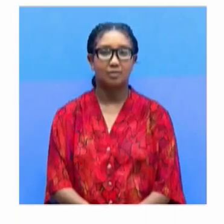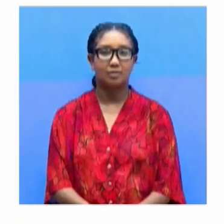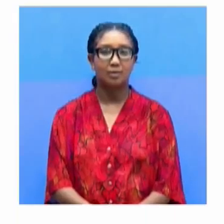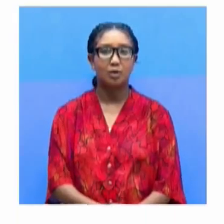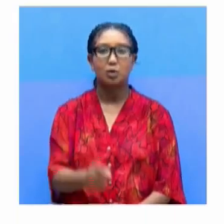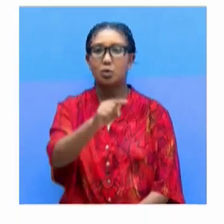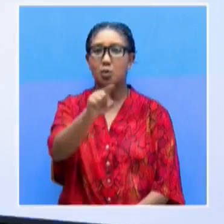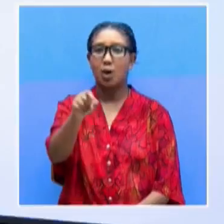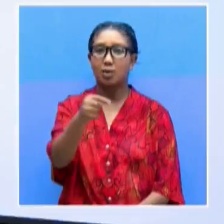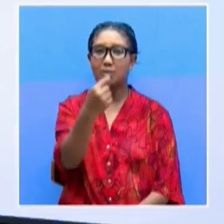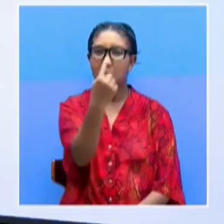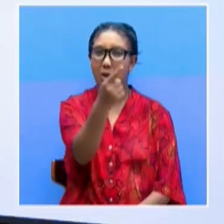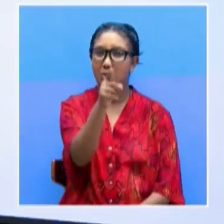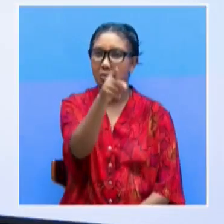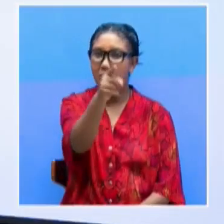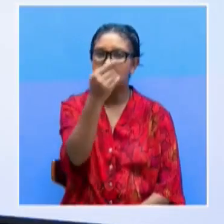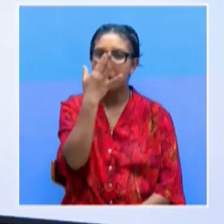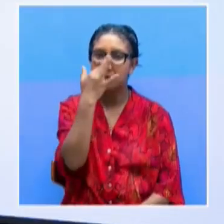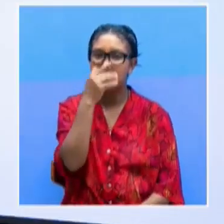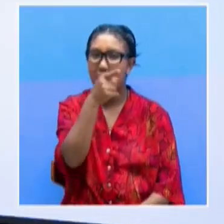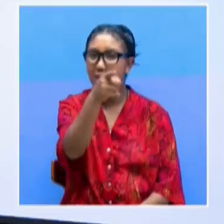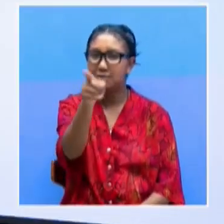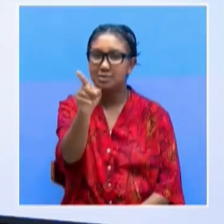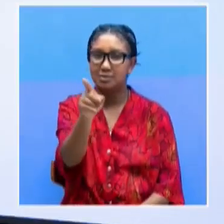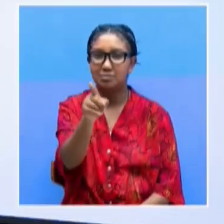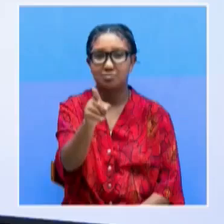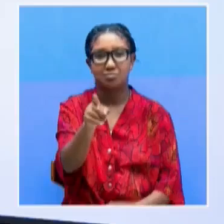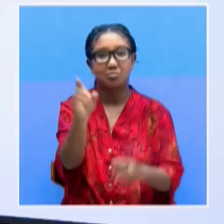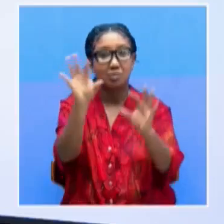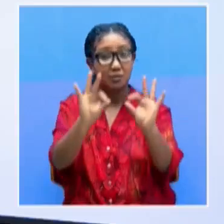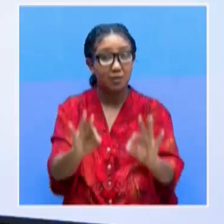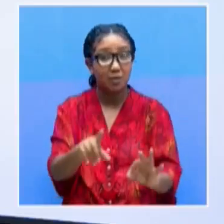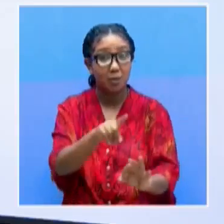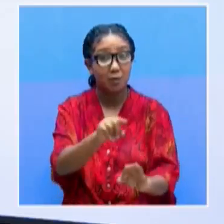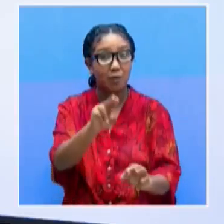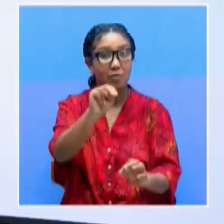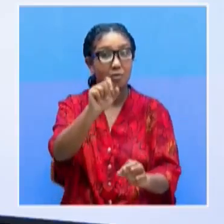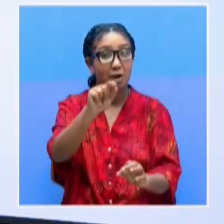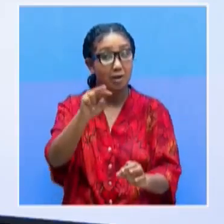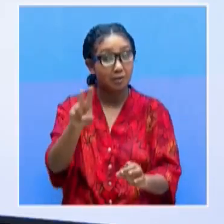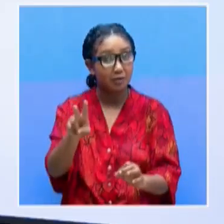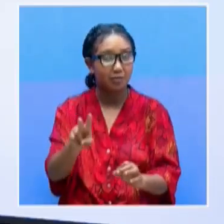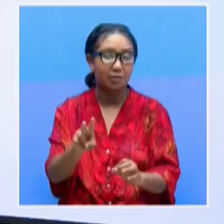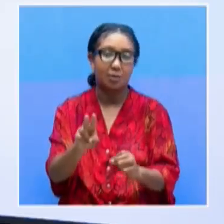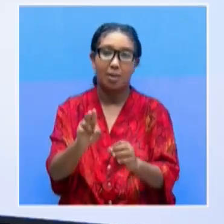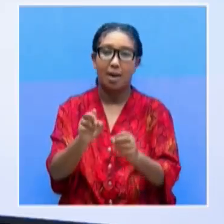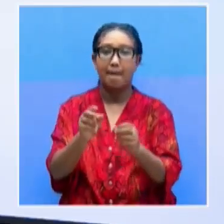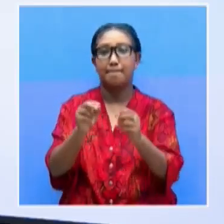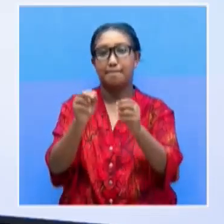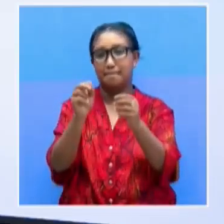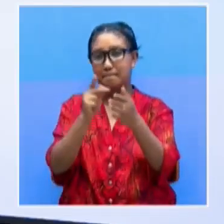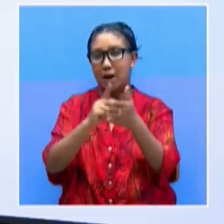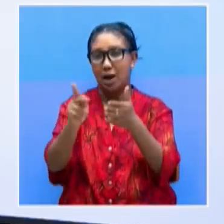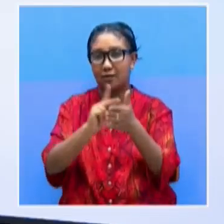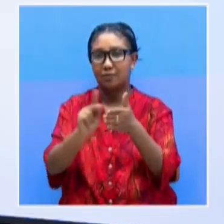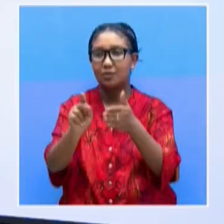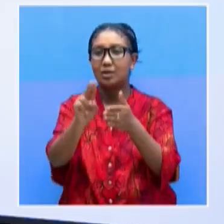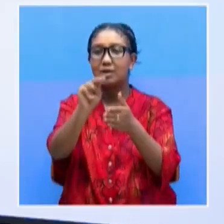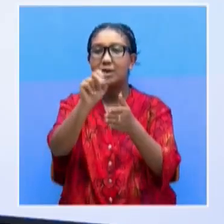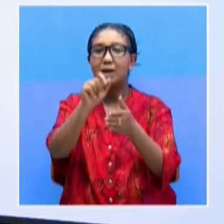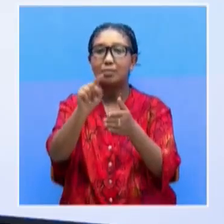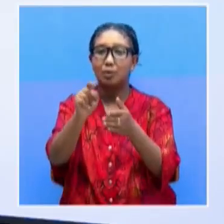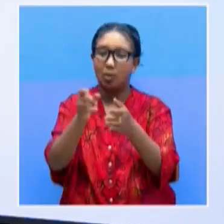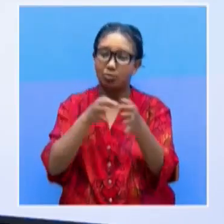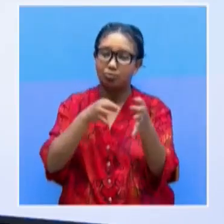You can tell one of your experiences in the form of narrative paragraph. So to narrate means what?